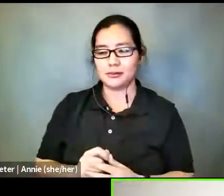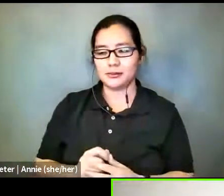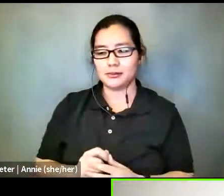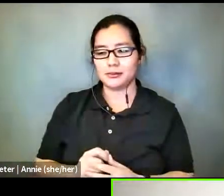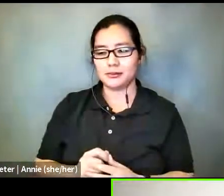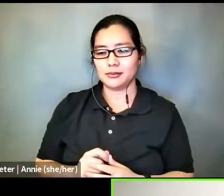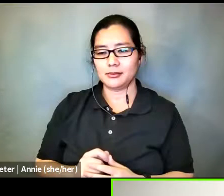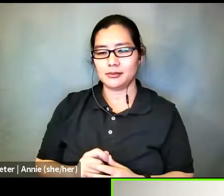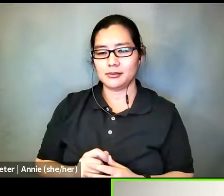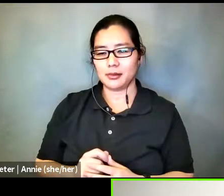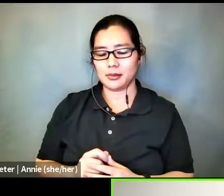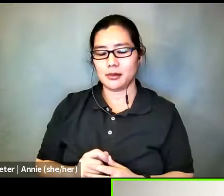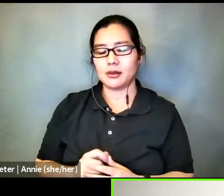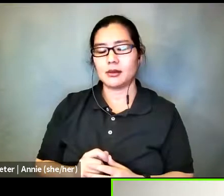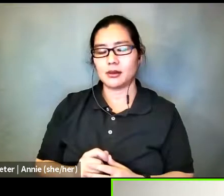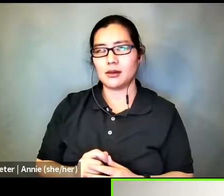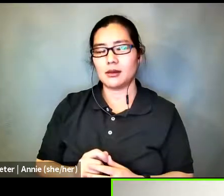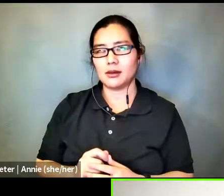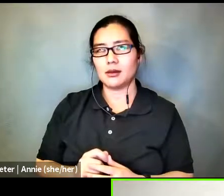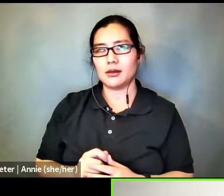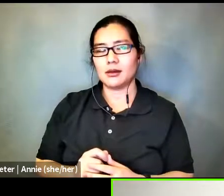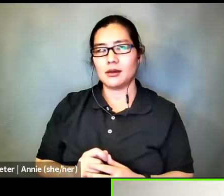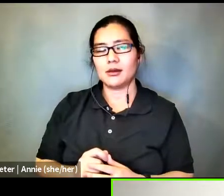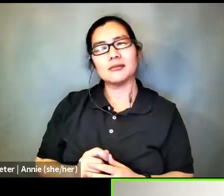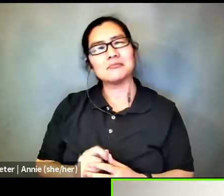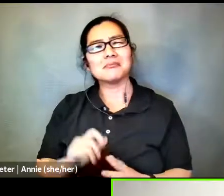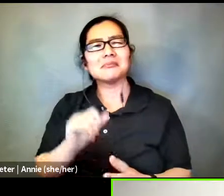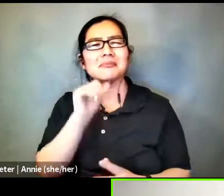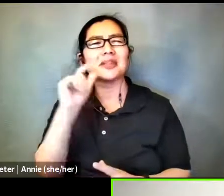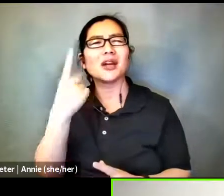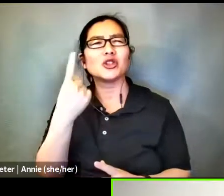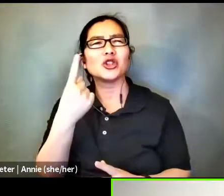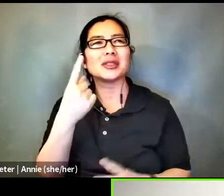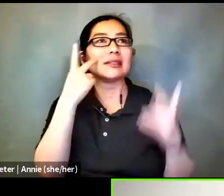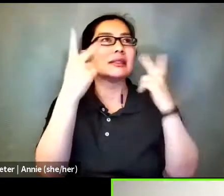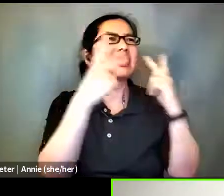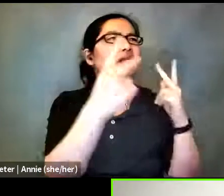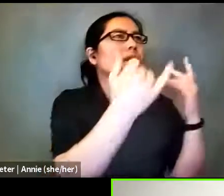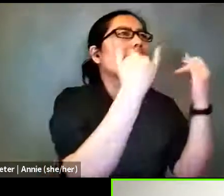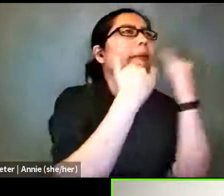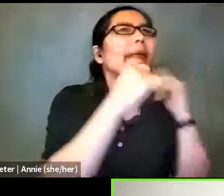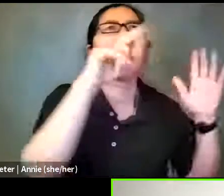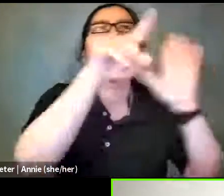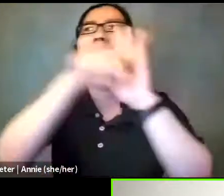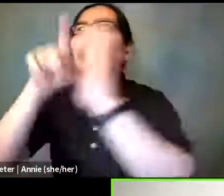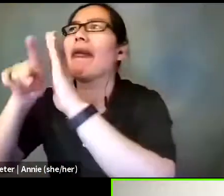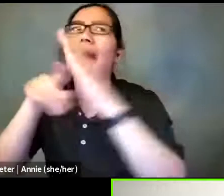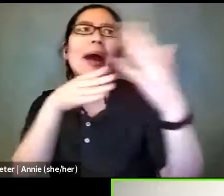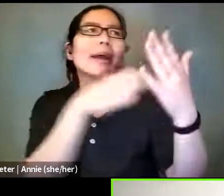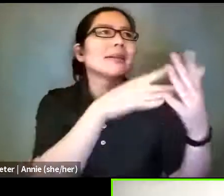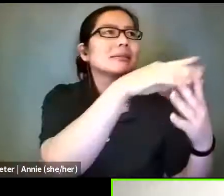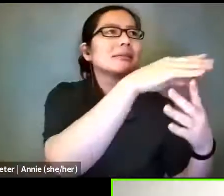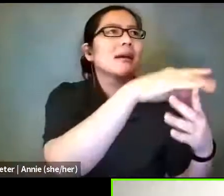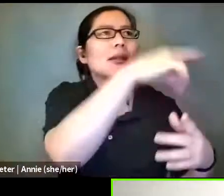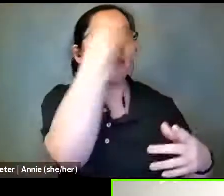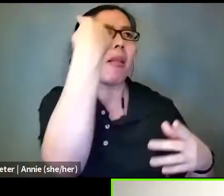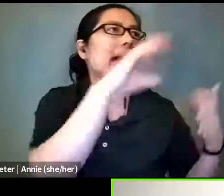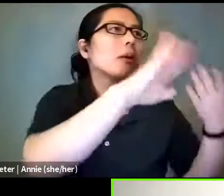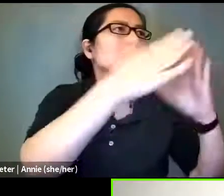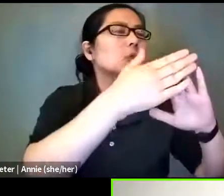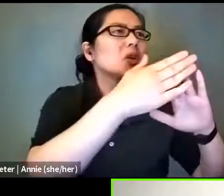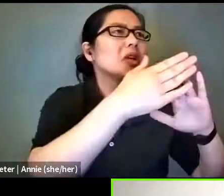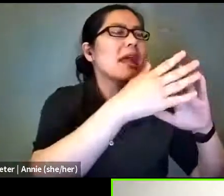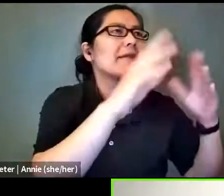only about correcting the wrongs that have happened to the Black community, but by doing this work,